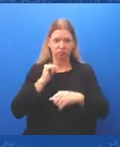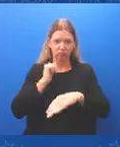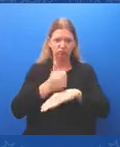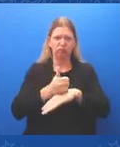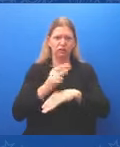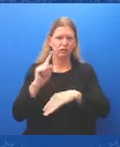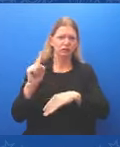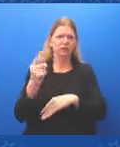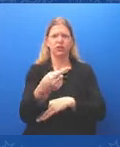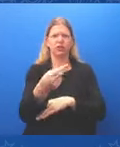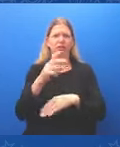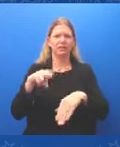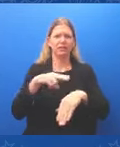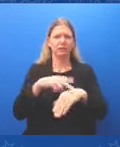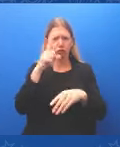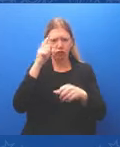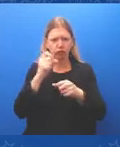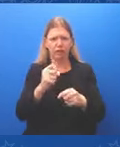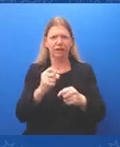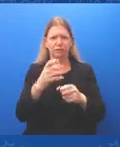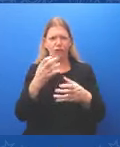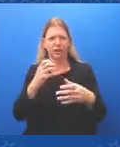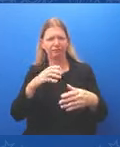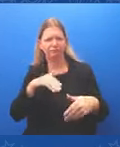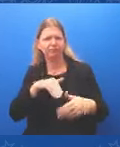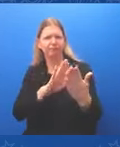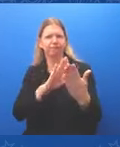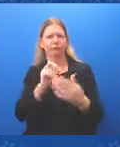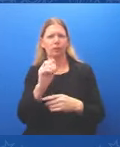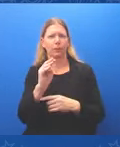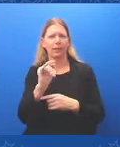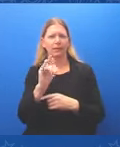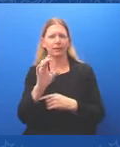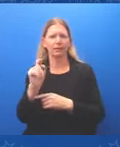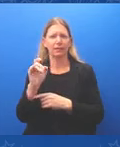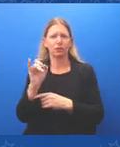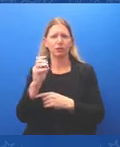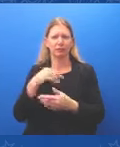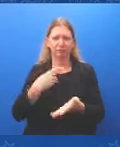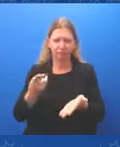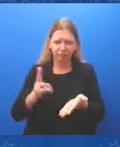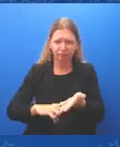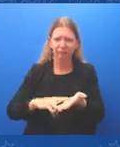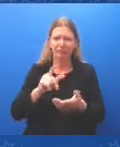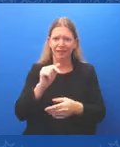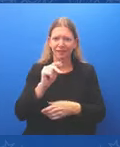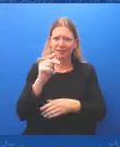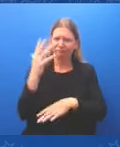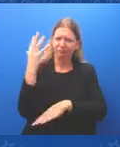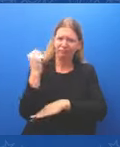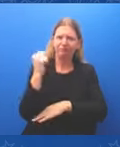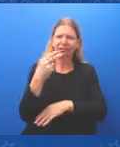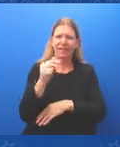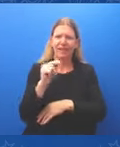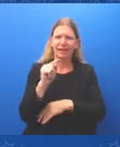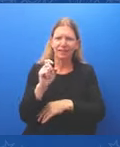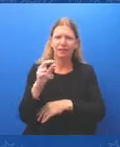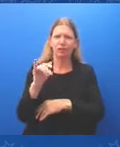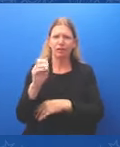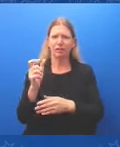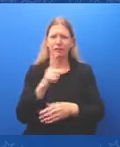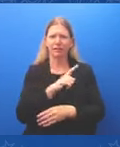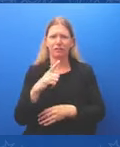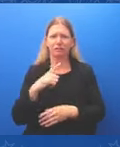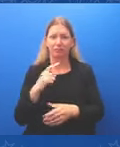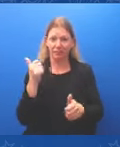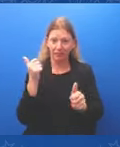though. Now is the time for all Americans to speak up when history is being erased, books are being banned.